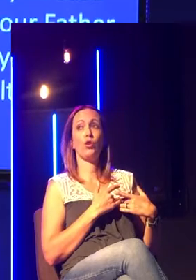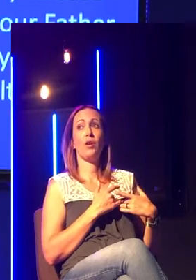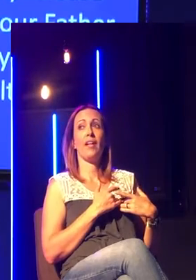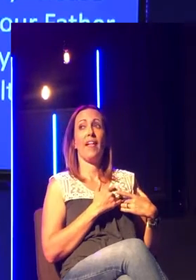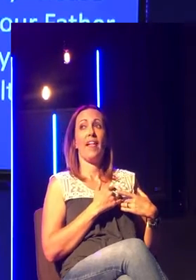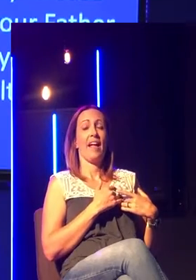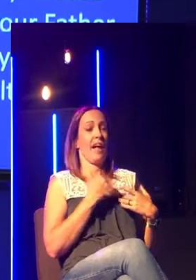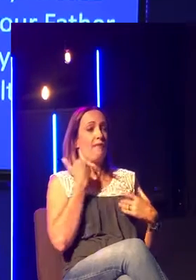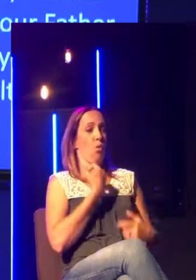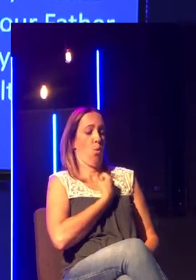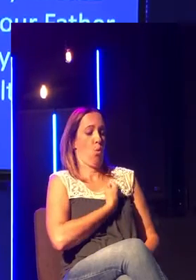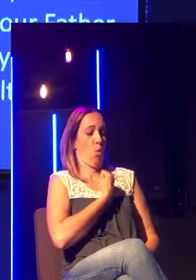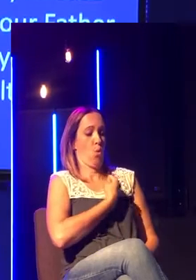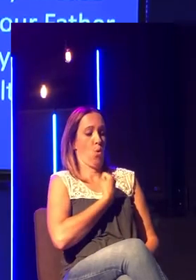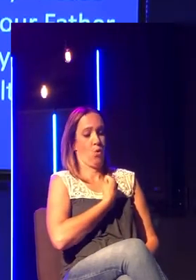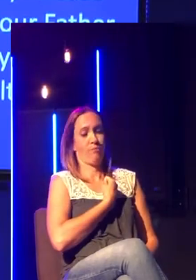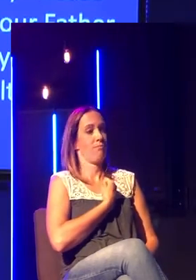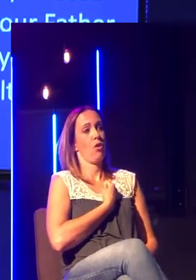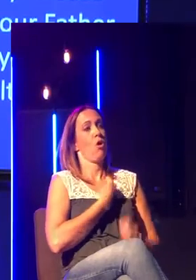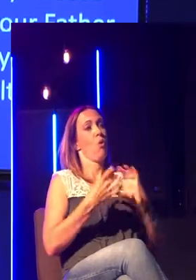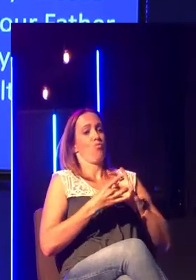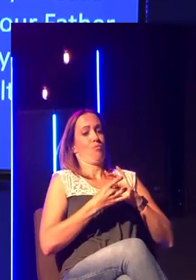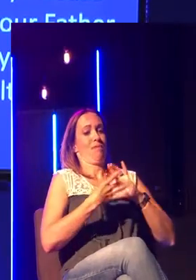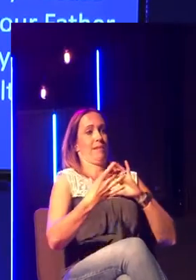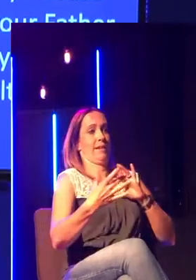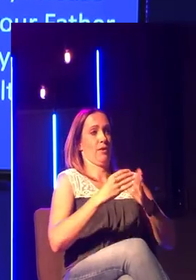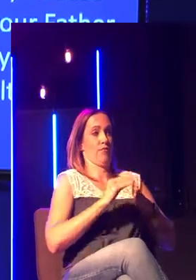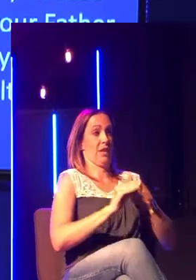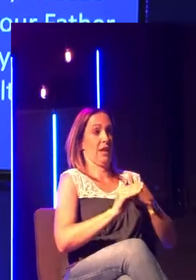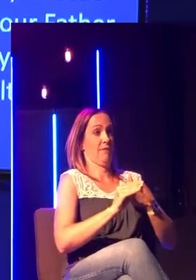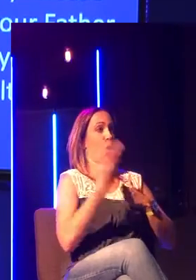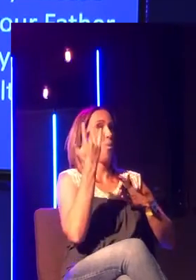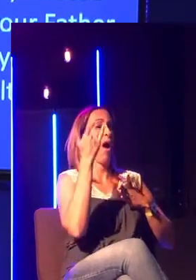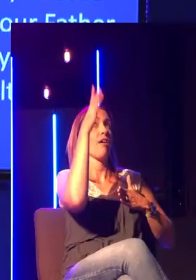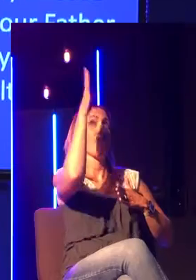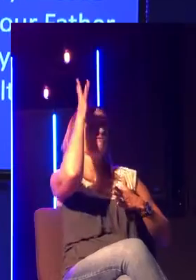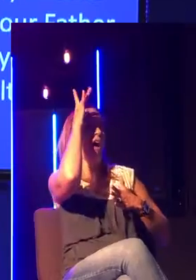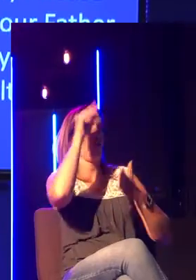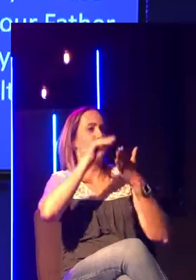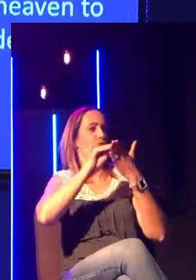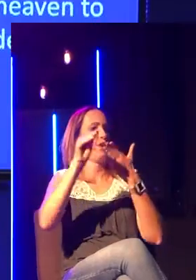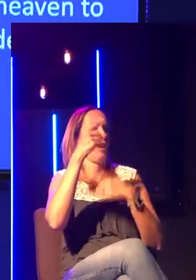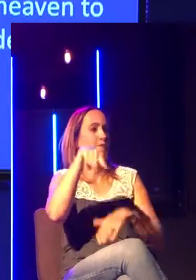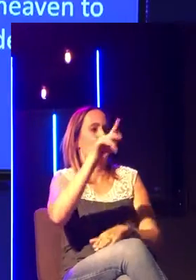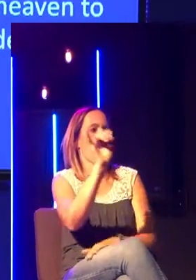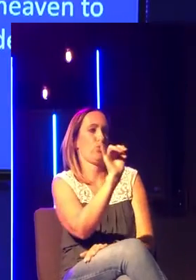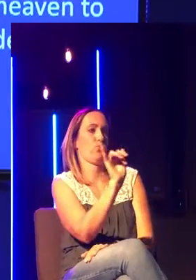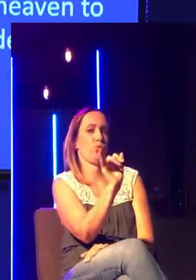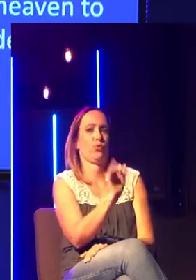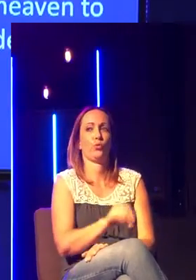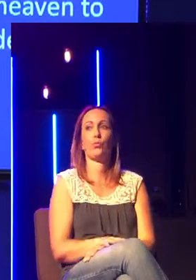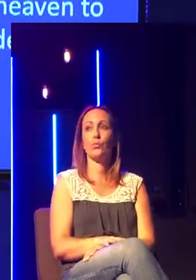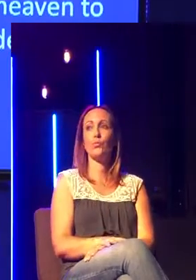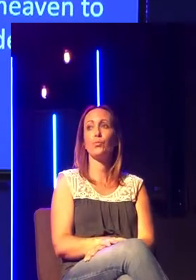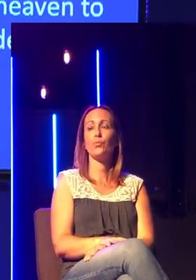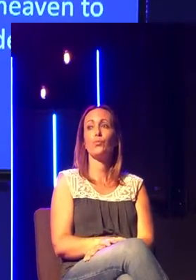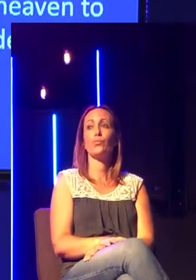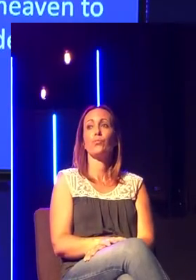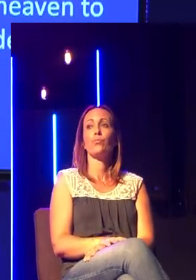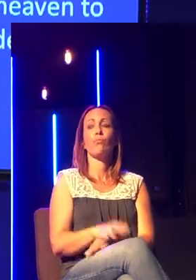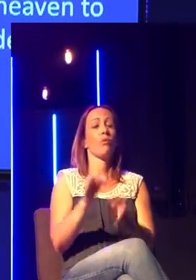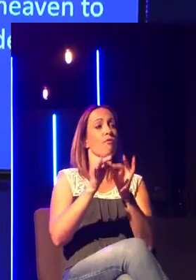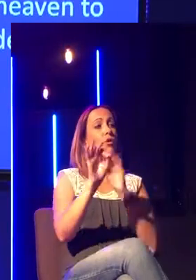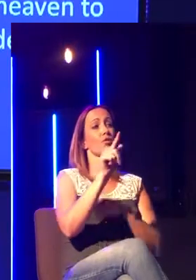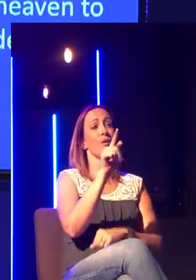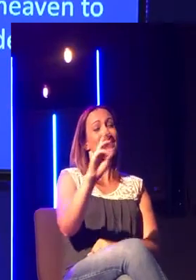so that your Father in heaven will also release you and forgive all of your faults. Verse 26, if you will